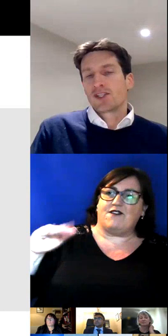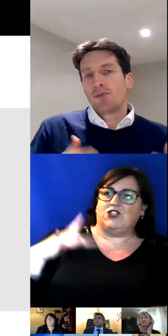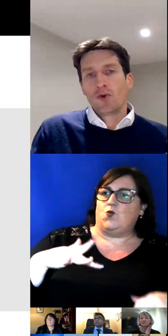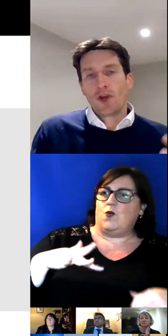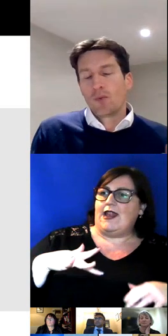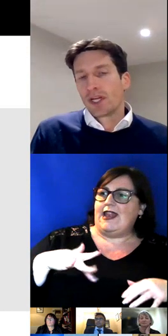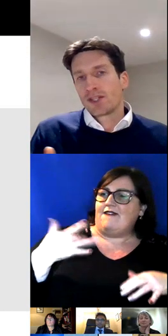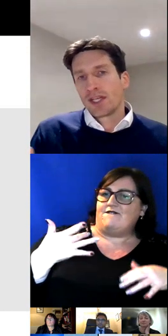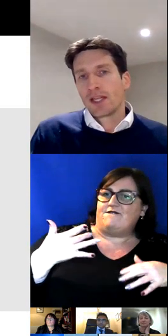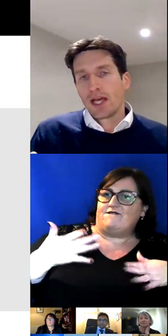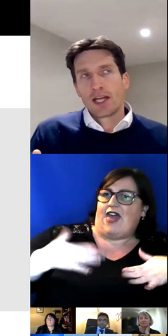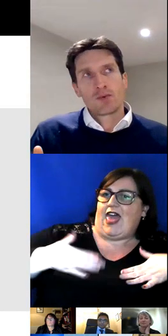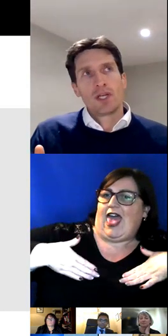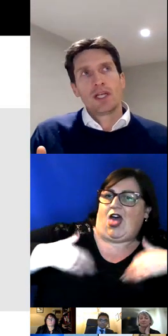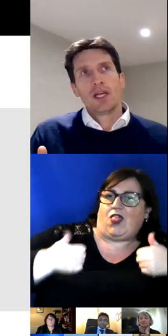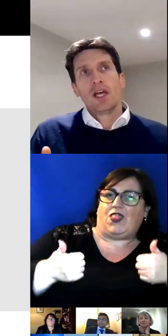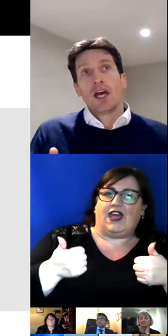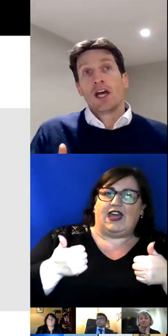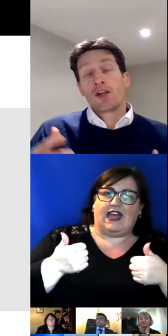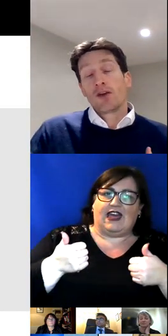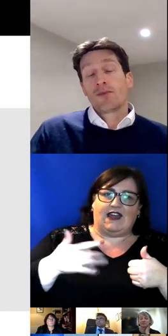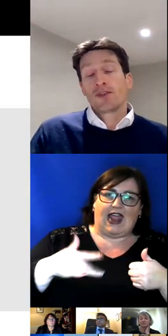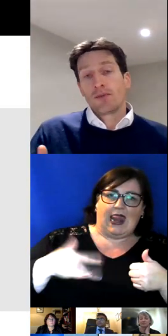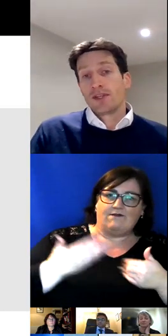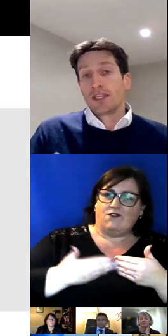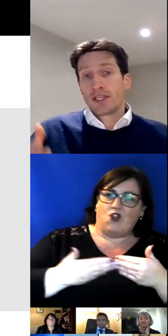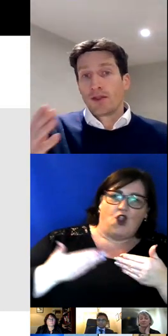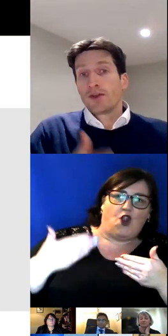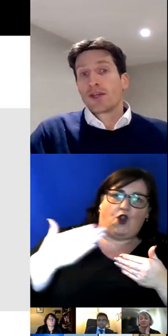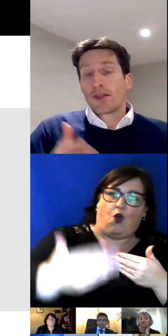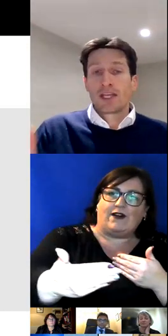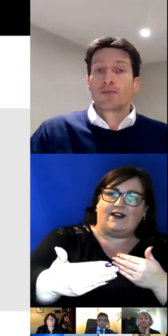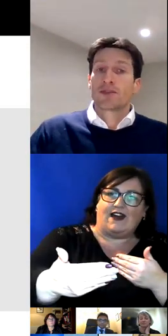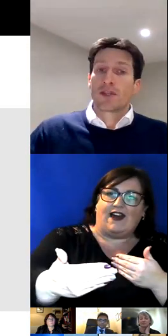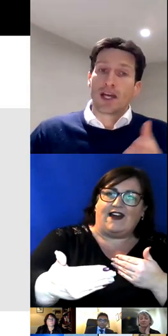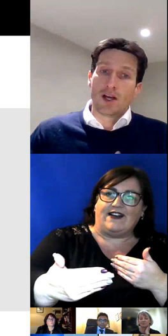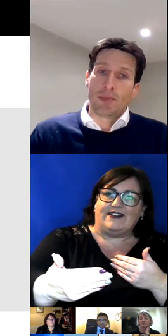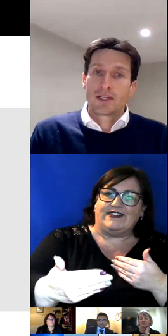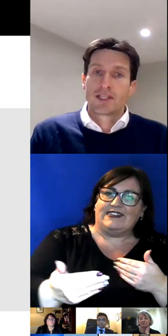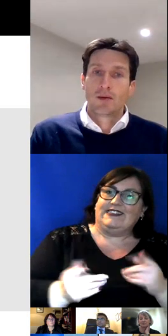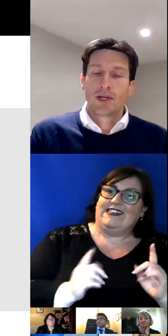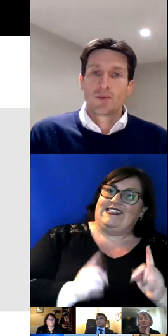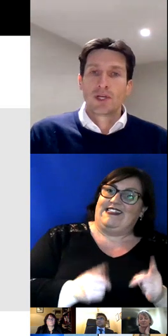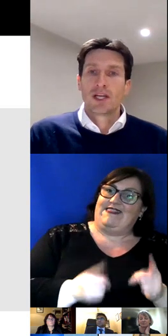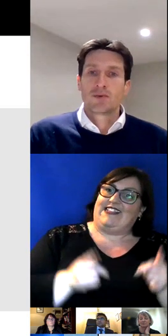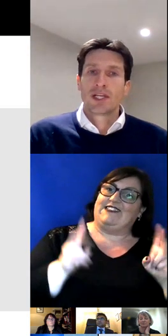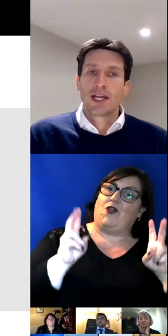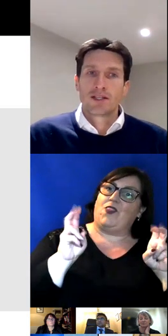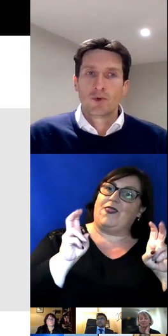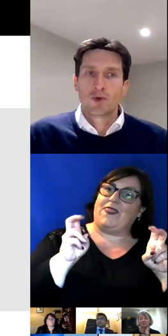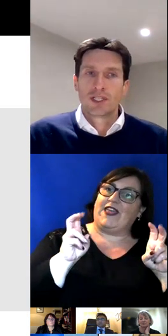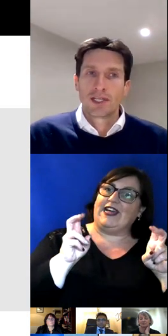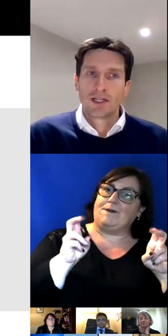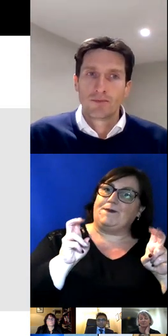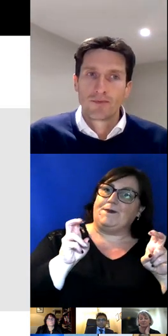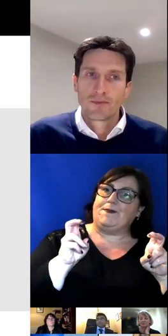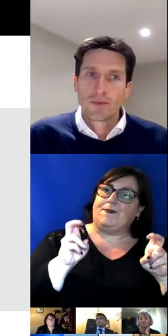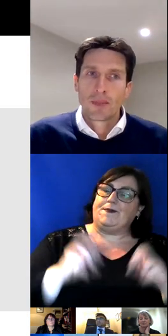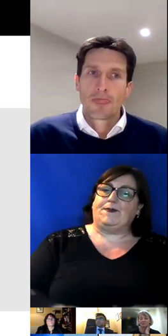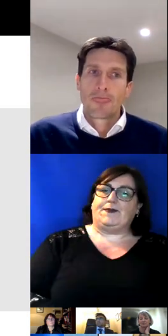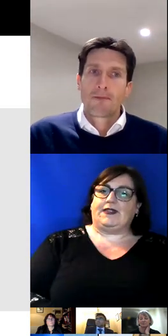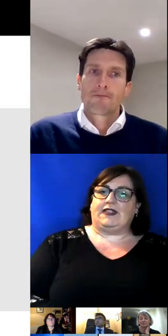access the right support. And we can see that as we go through some of the detail, those are themes that are picked up as we get into more